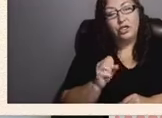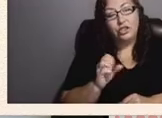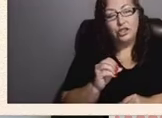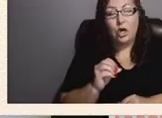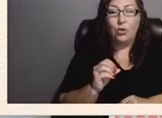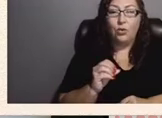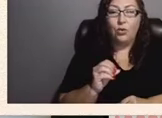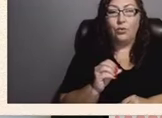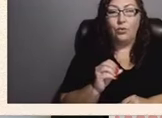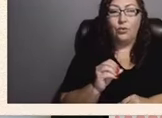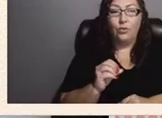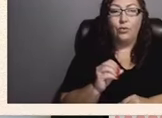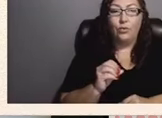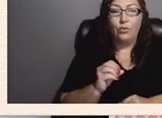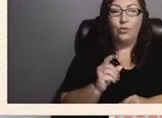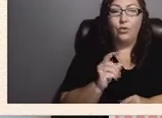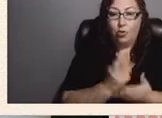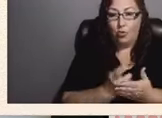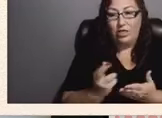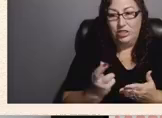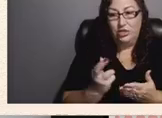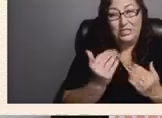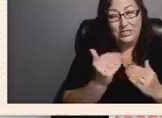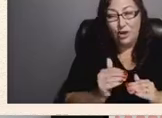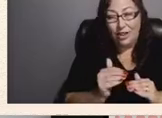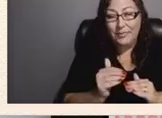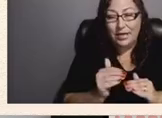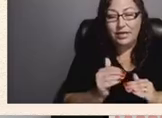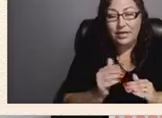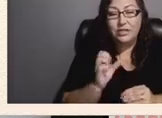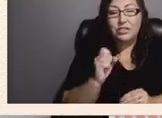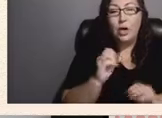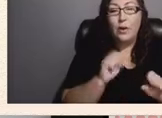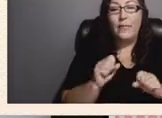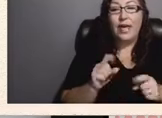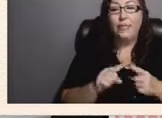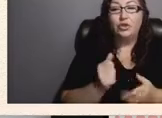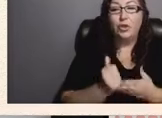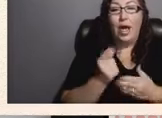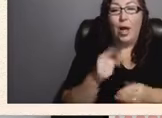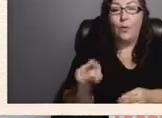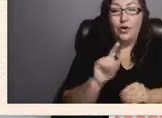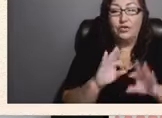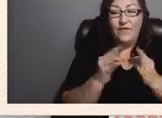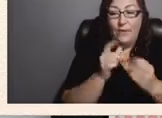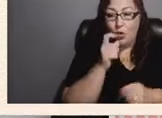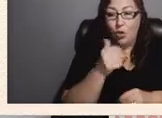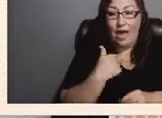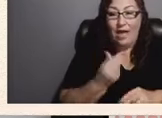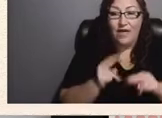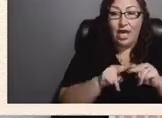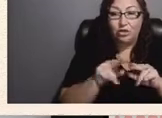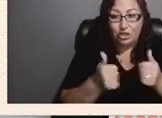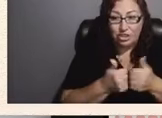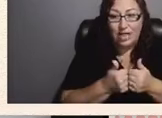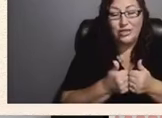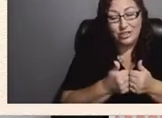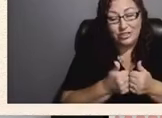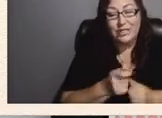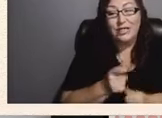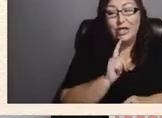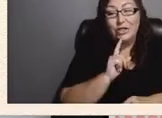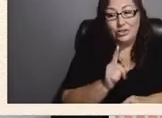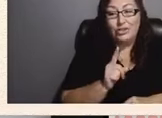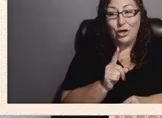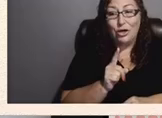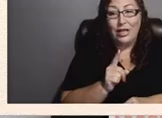the resources are limited. And so being able to help those families that have extra challenges is certainly a ministry